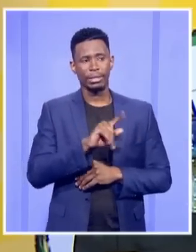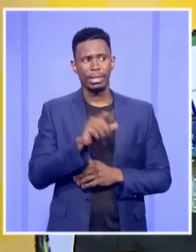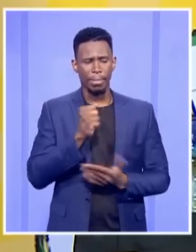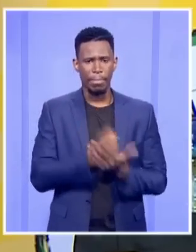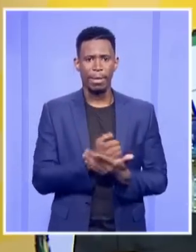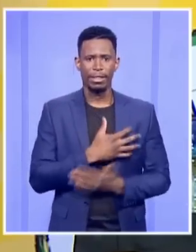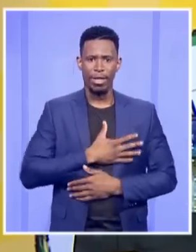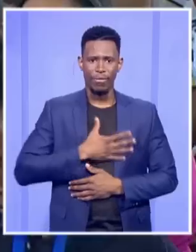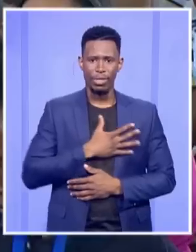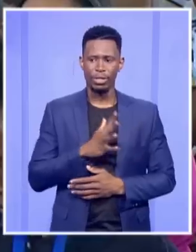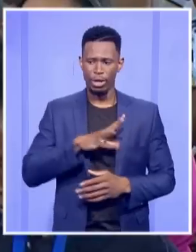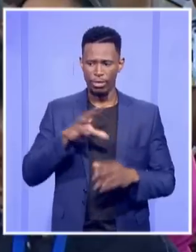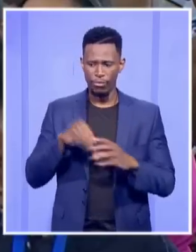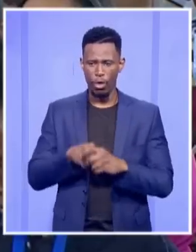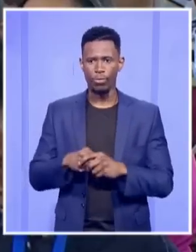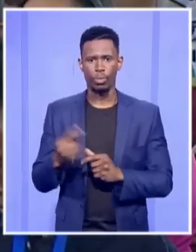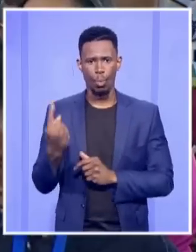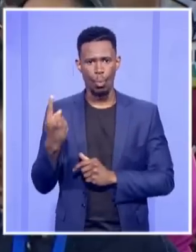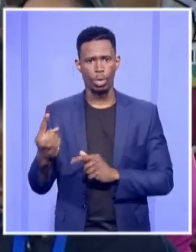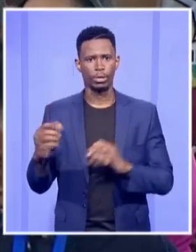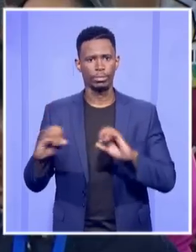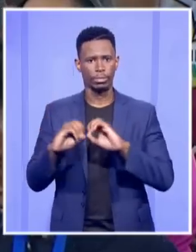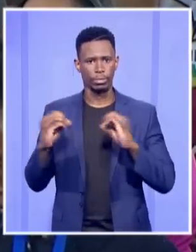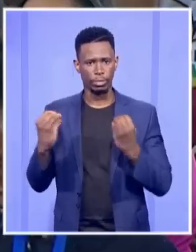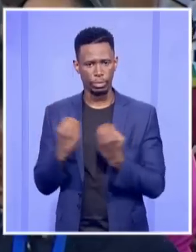organization, they are treated the same and fairly.